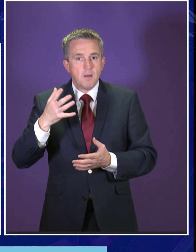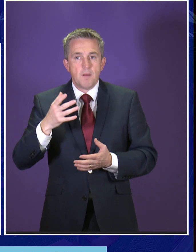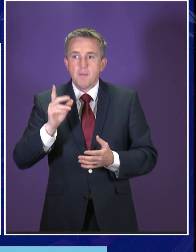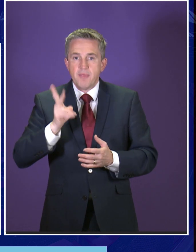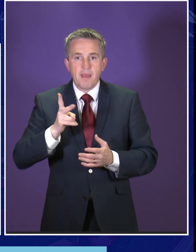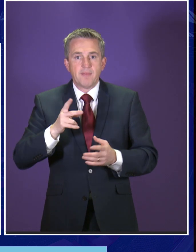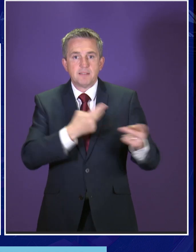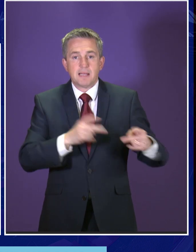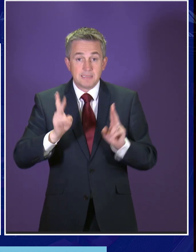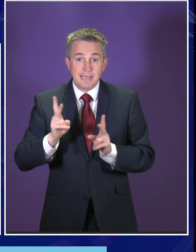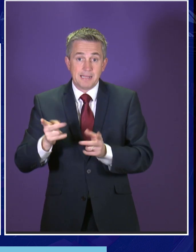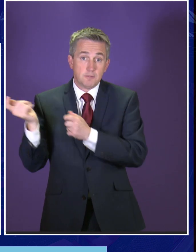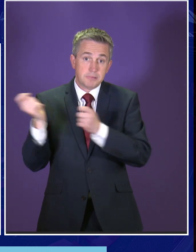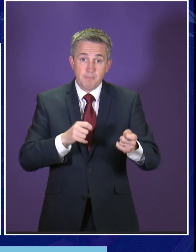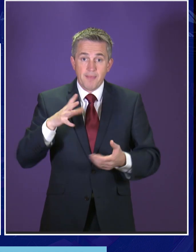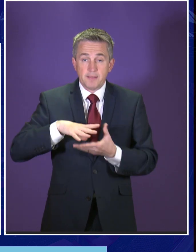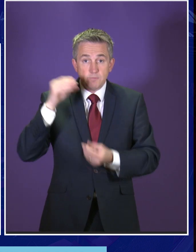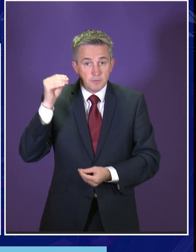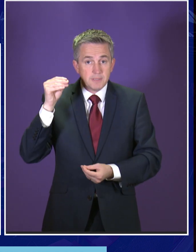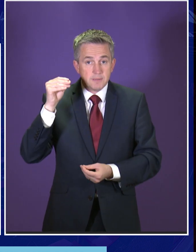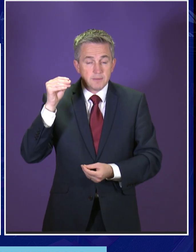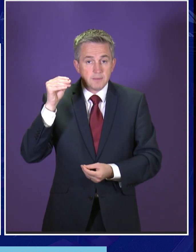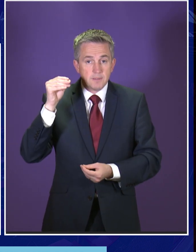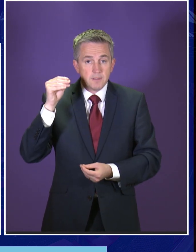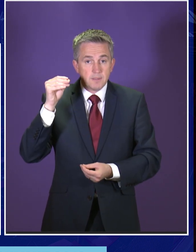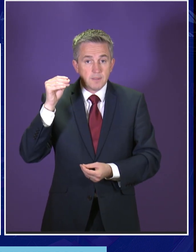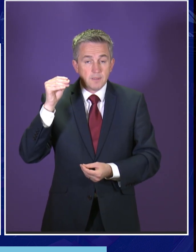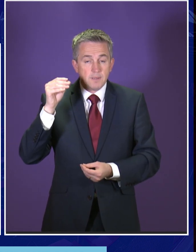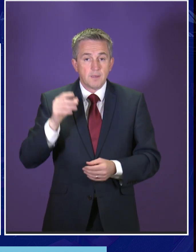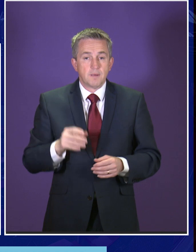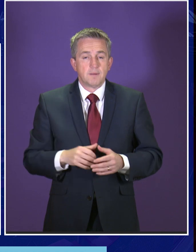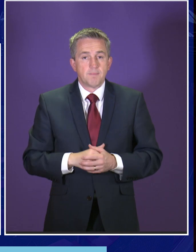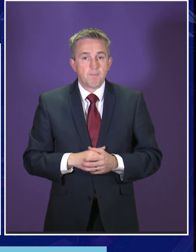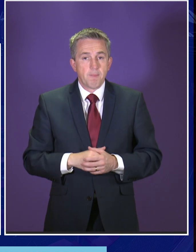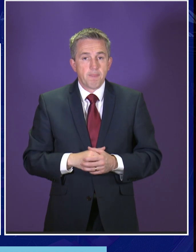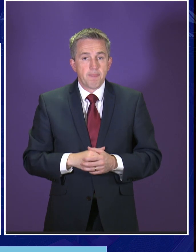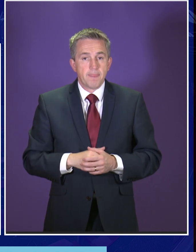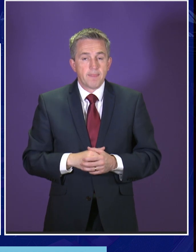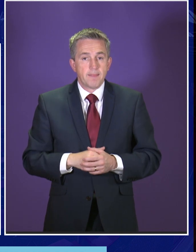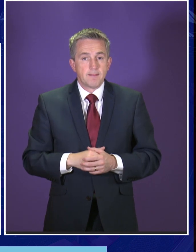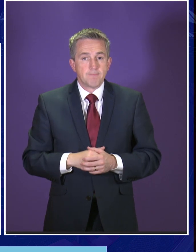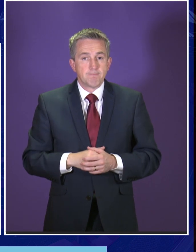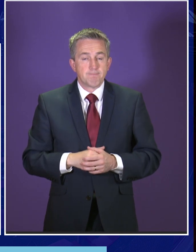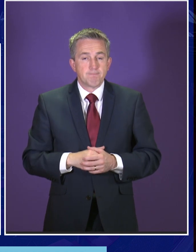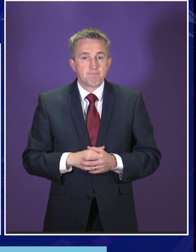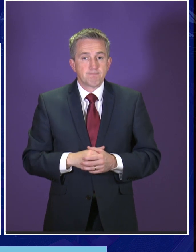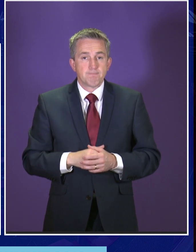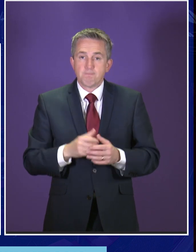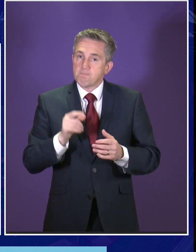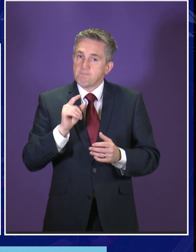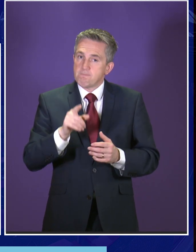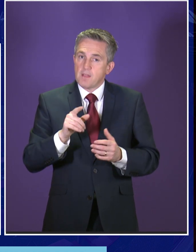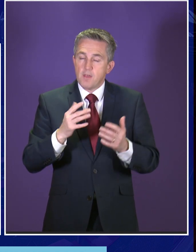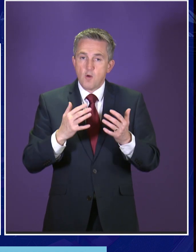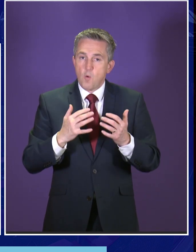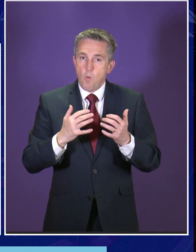in the ground. This was a huge issue, for if left unchecked, it would endanger the audience and those on the stage if the spirits